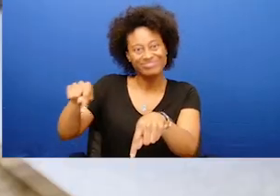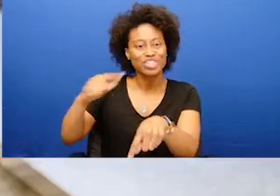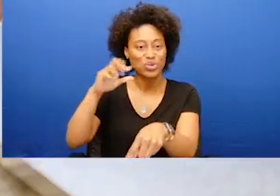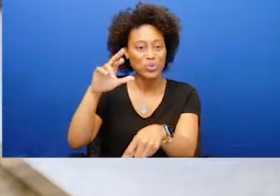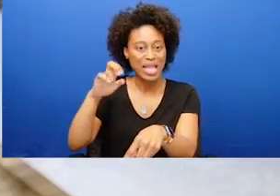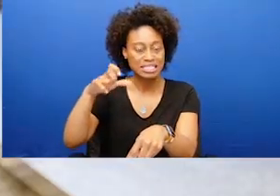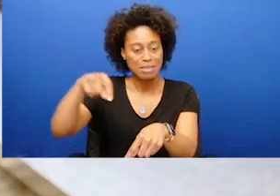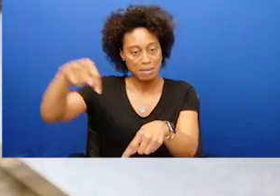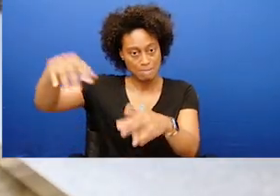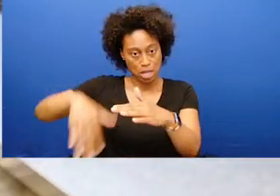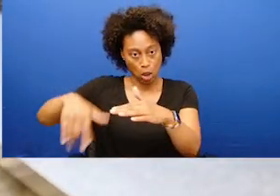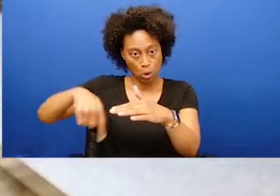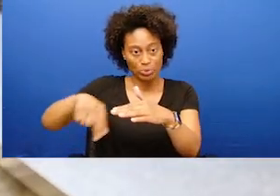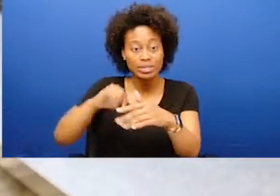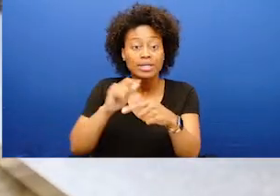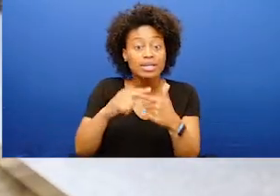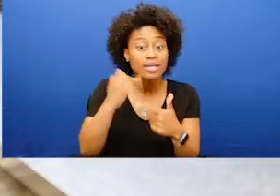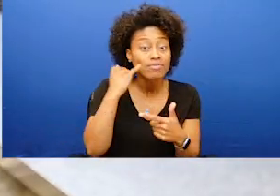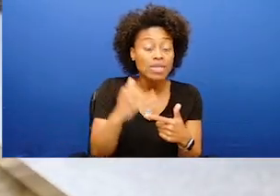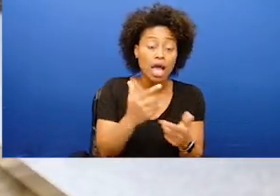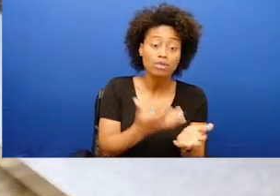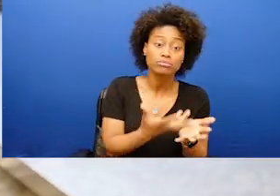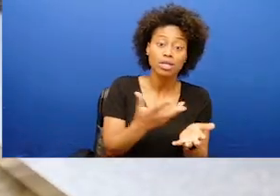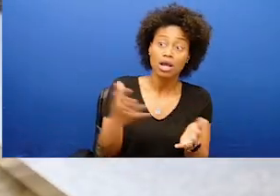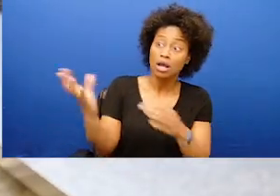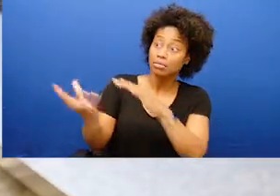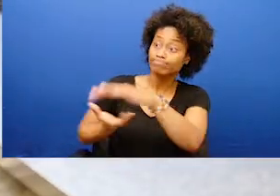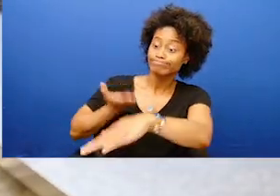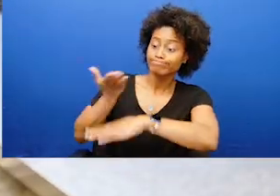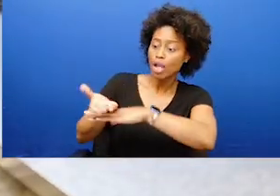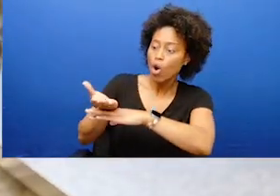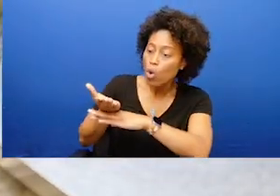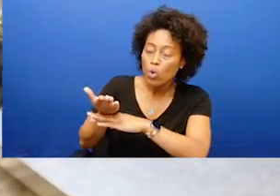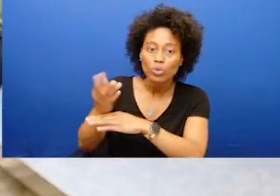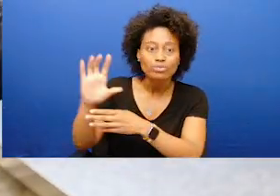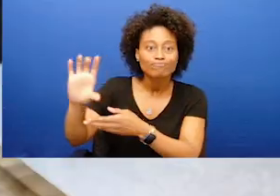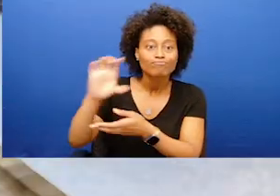has come out the oven, I'm going to top those on top of the